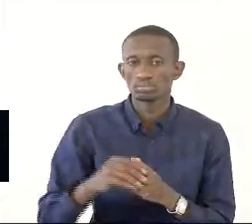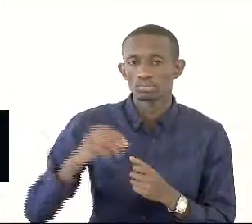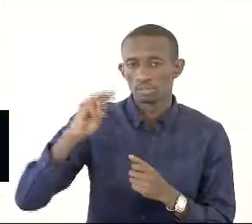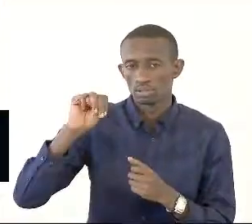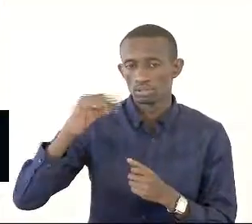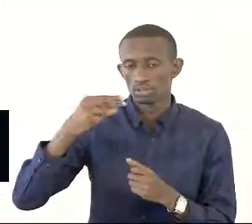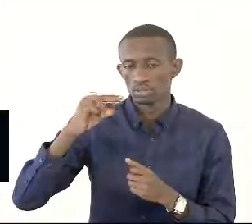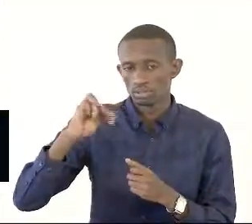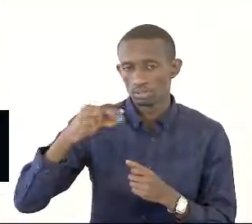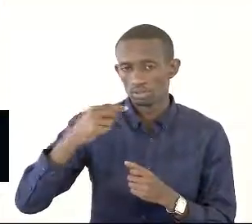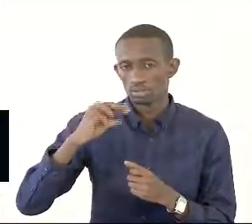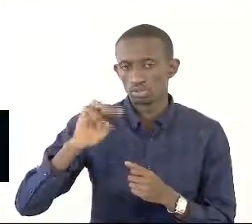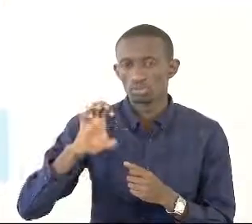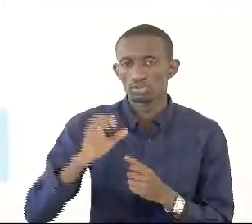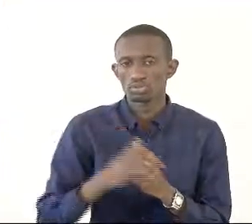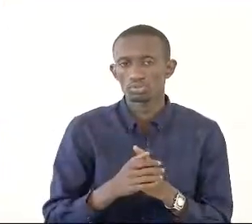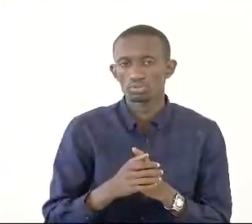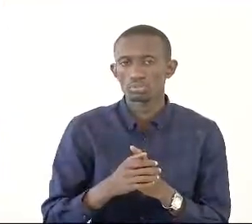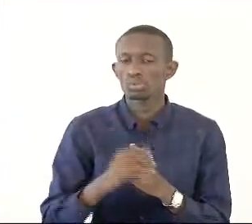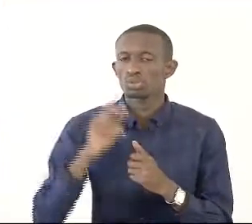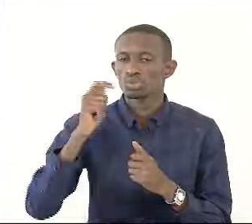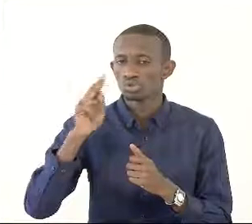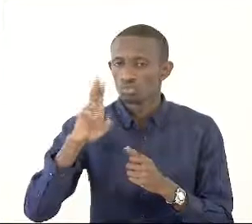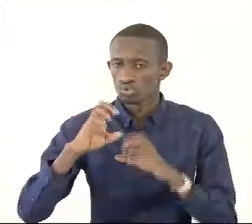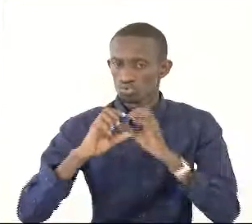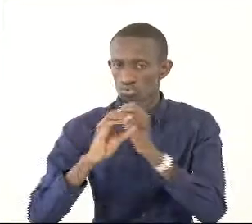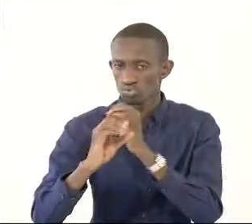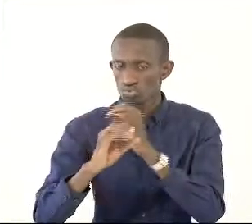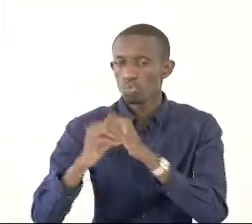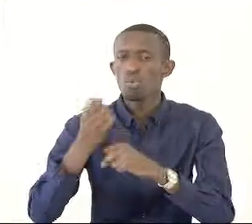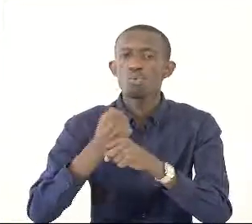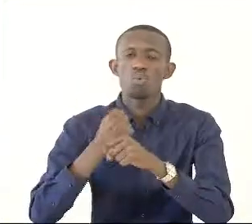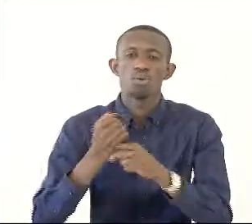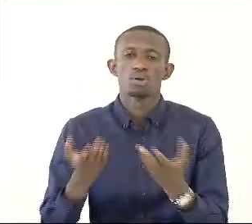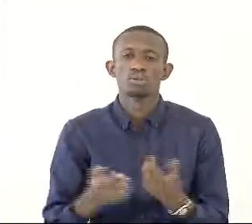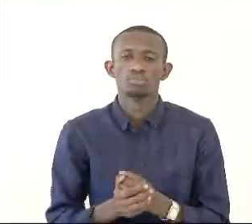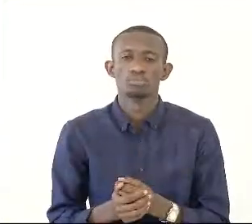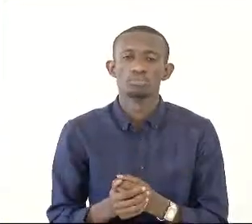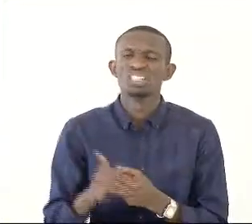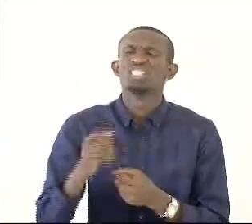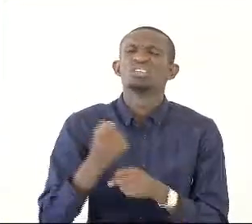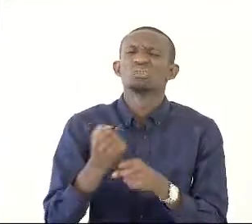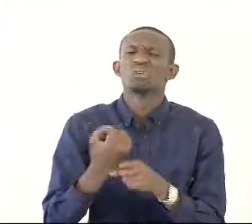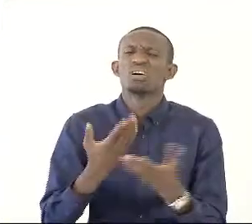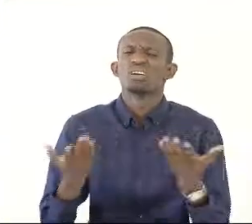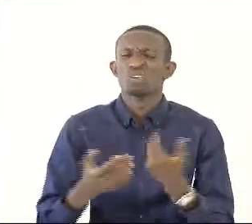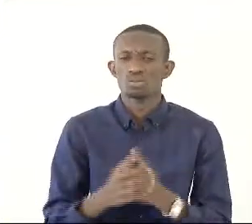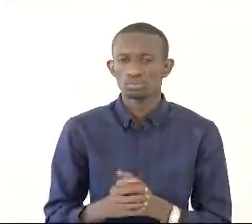works. How can we explain the functioning principle of this gauge mirror